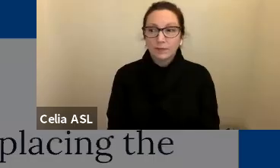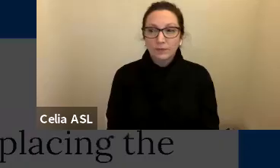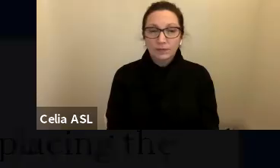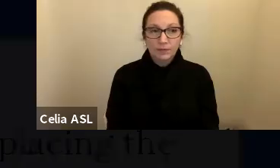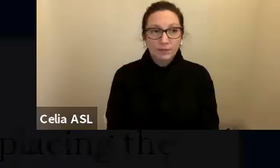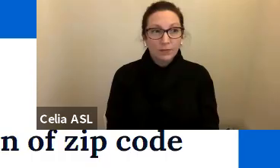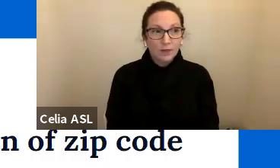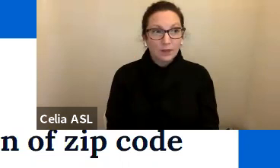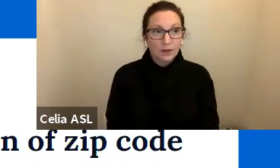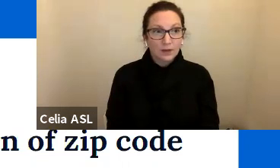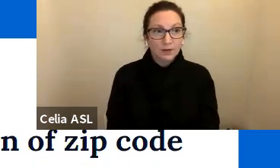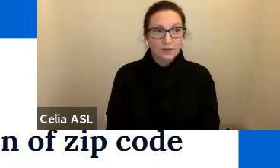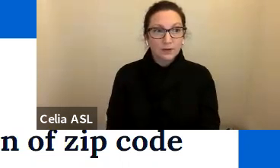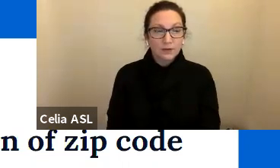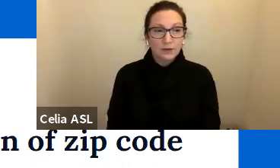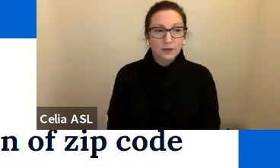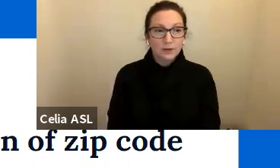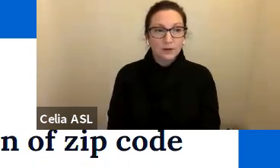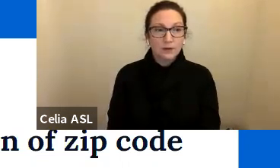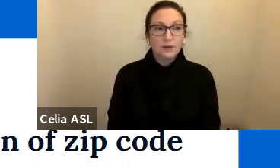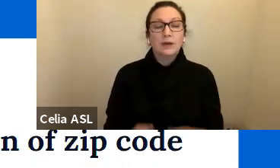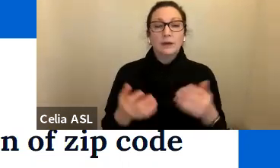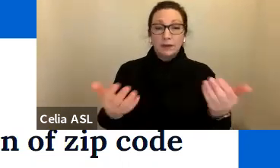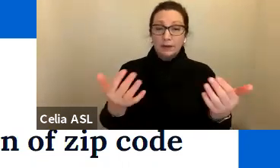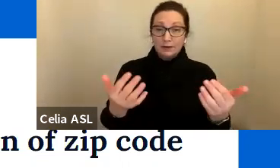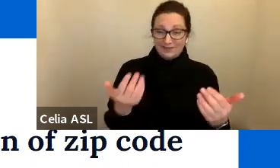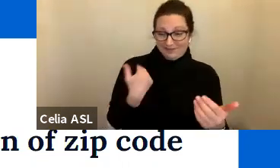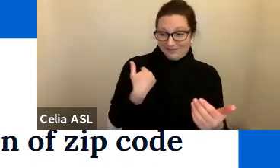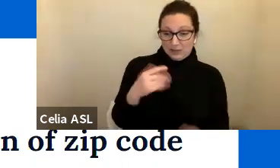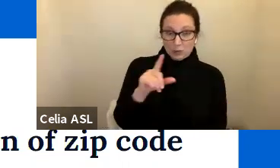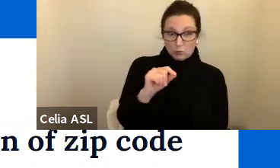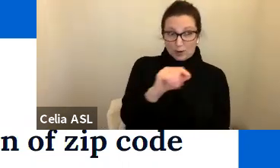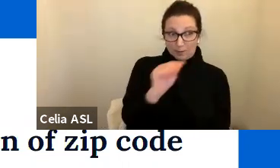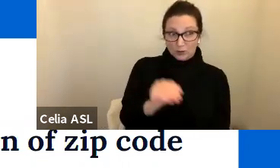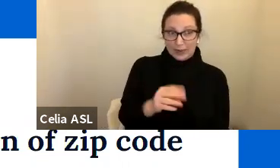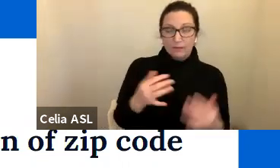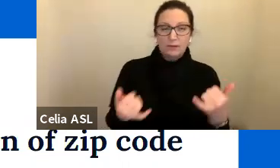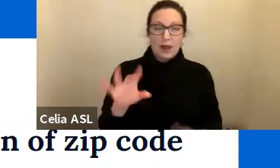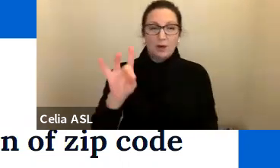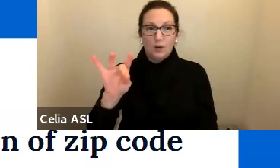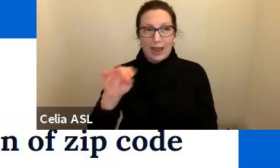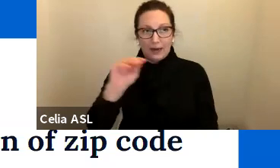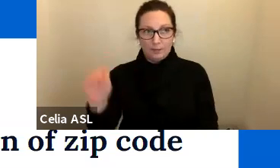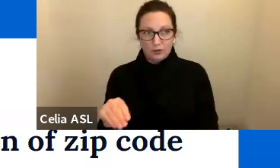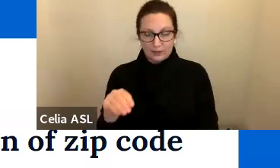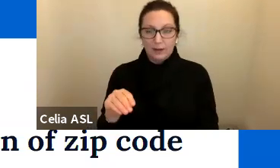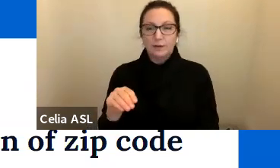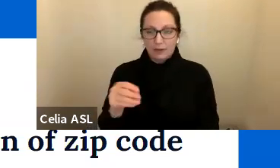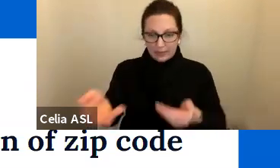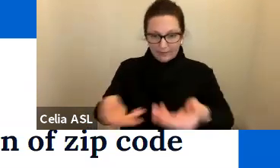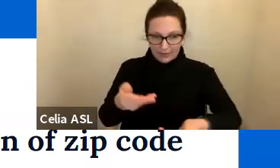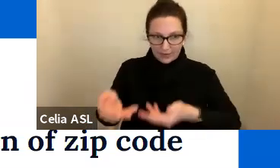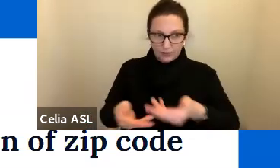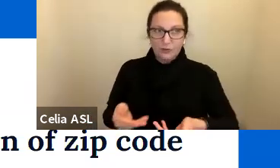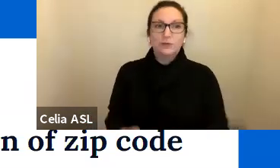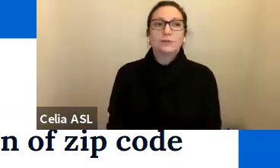Next slide, please. So now we're going to turn to the process for the 80% of invitations, the 80% of seats